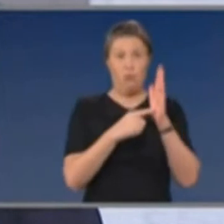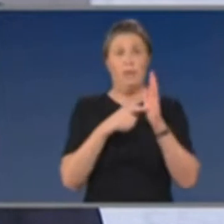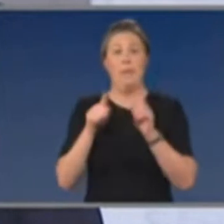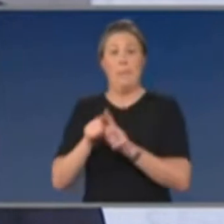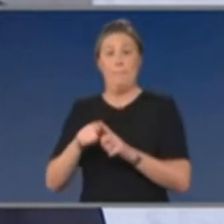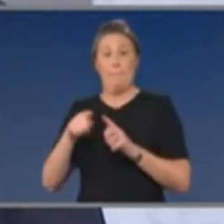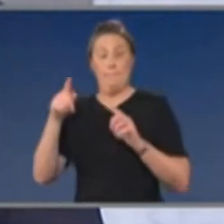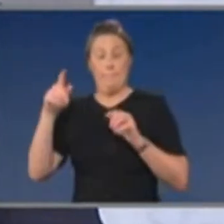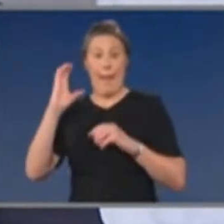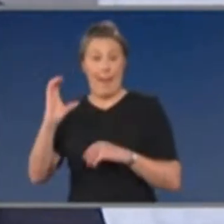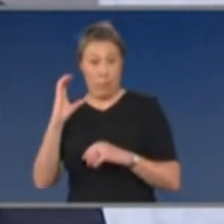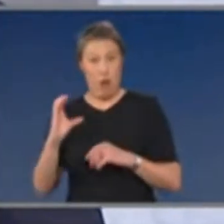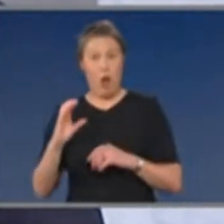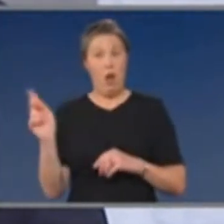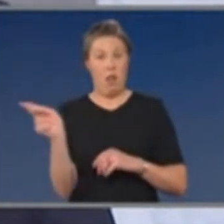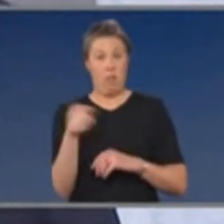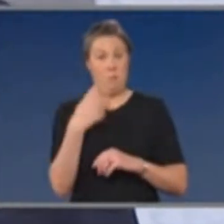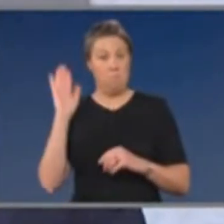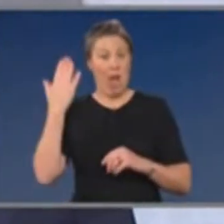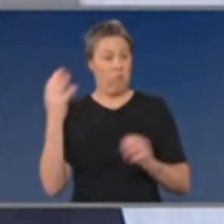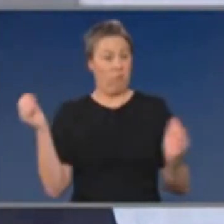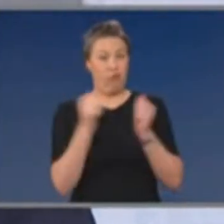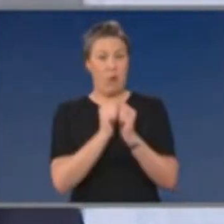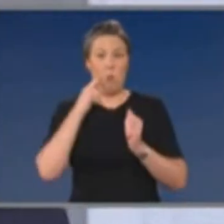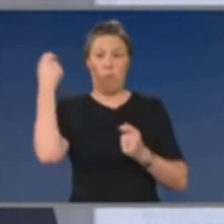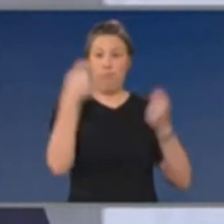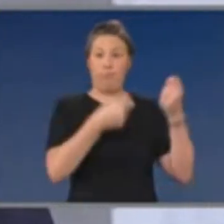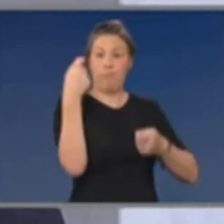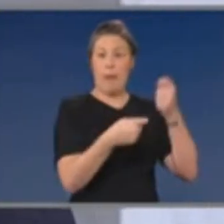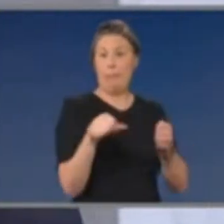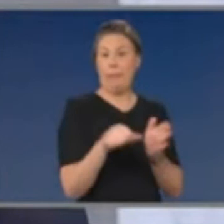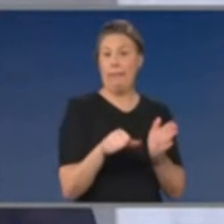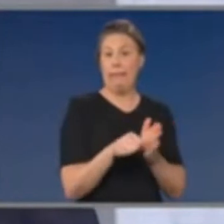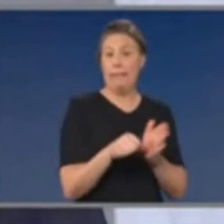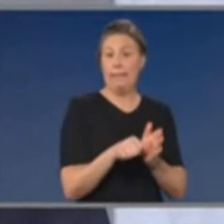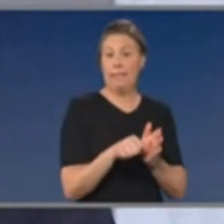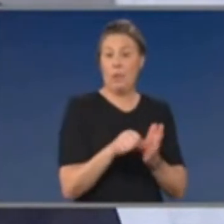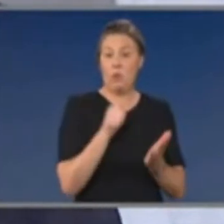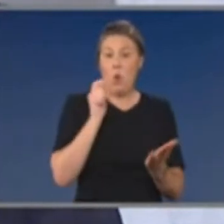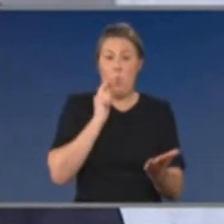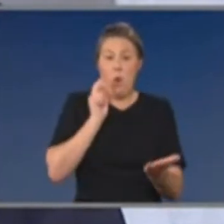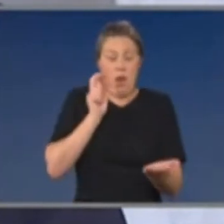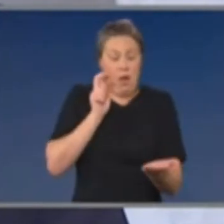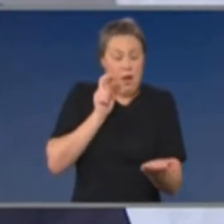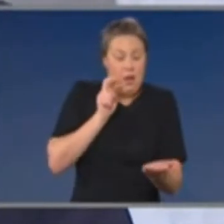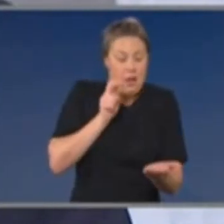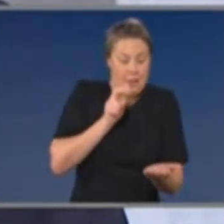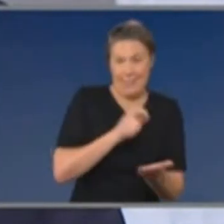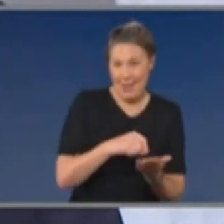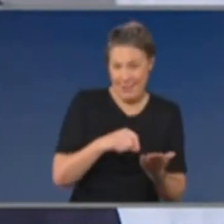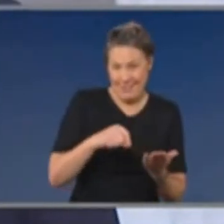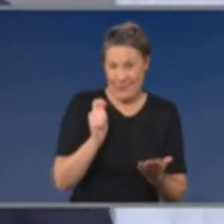all either fully signed up, completed the paperwork, or the pen is heading to the paper as we